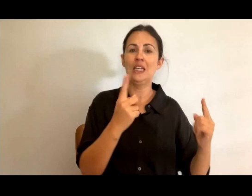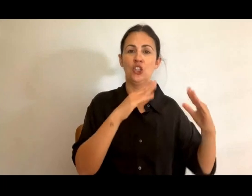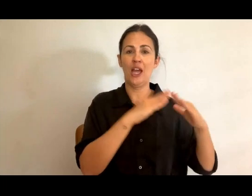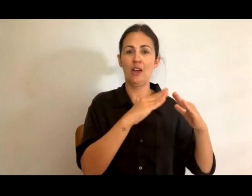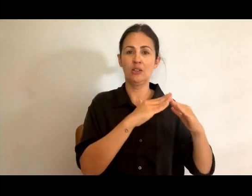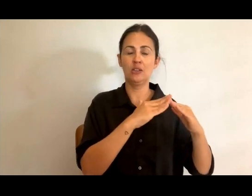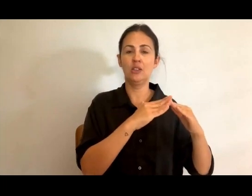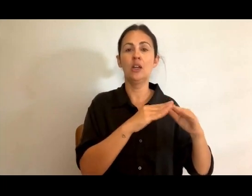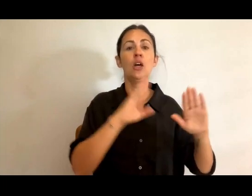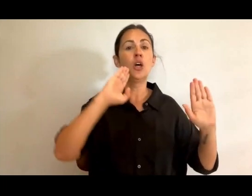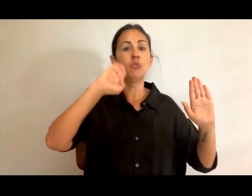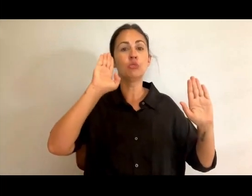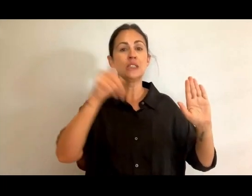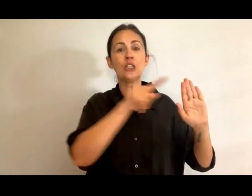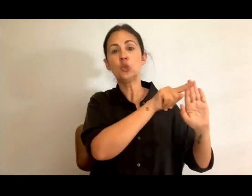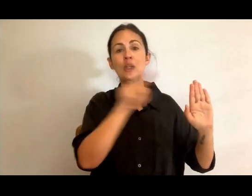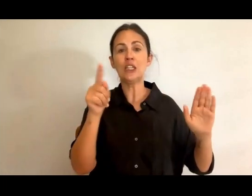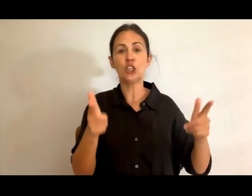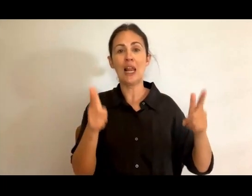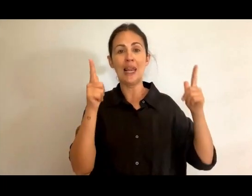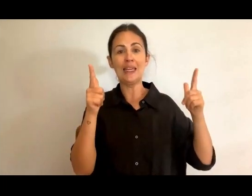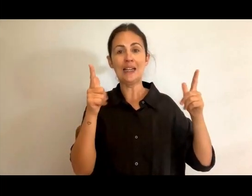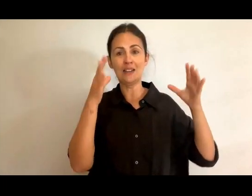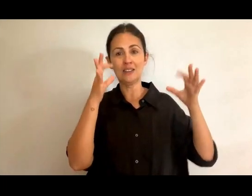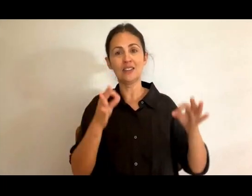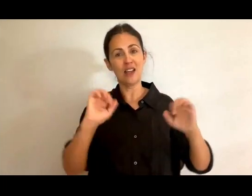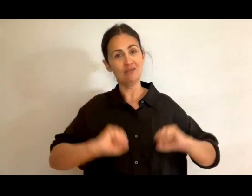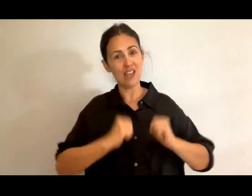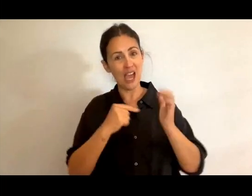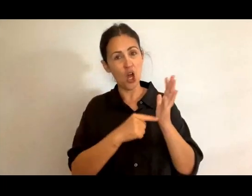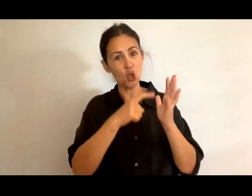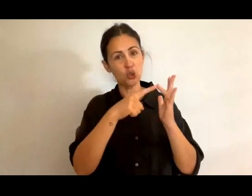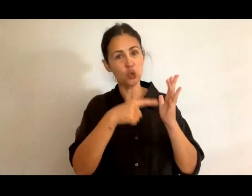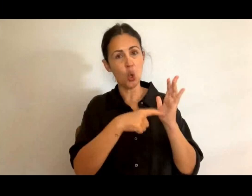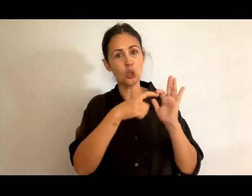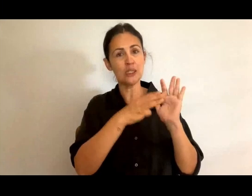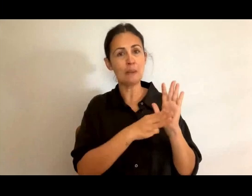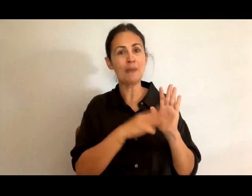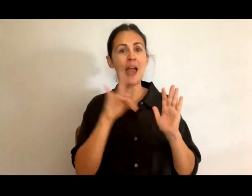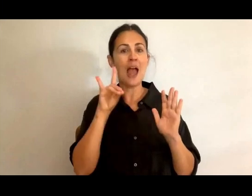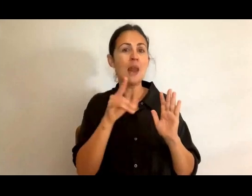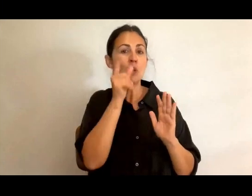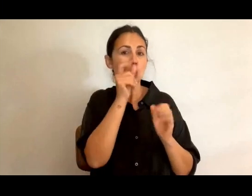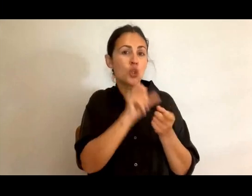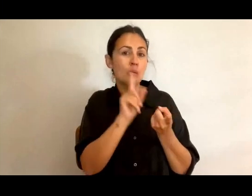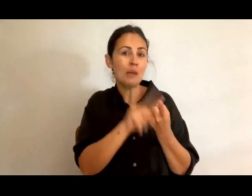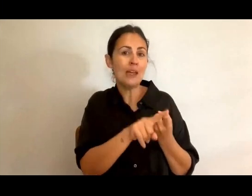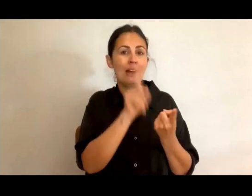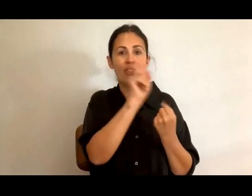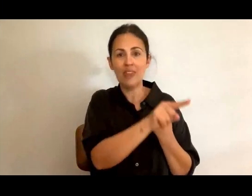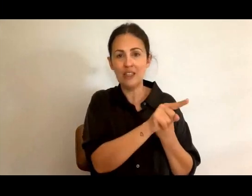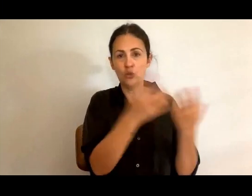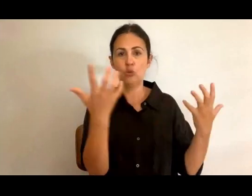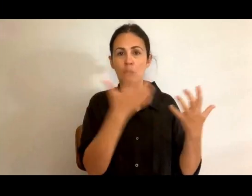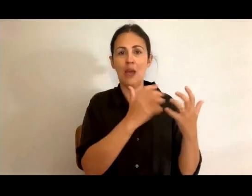sort of, this is what our totem could be. And the idea is to push this into a final public